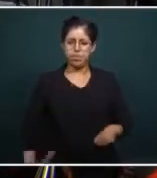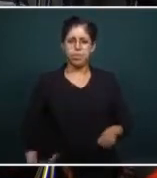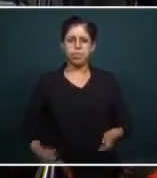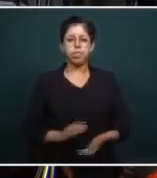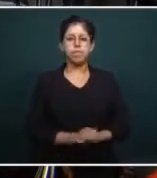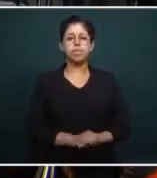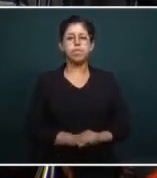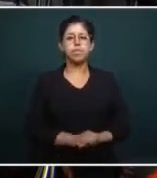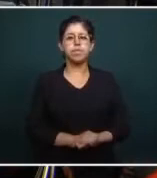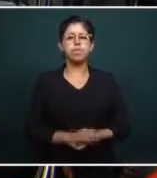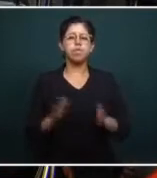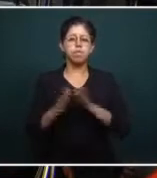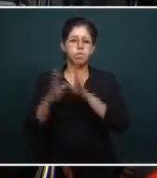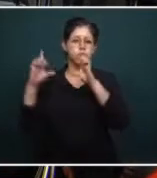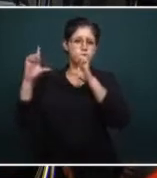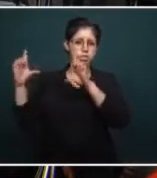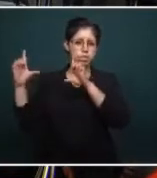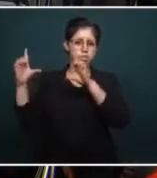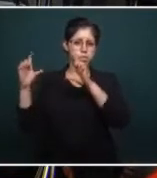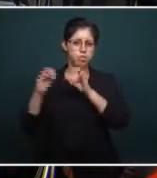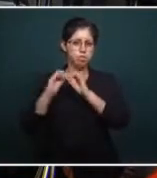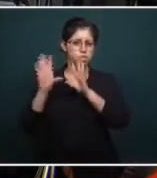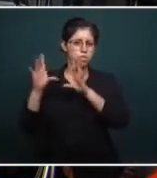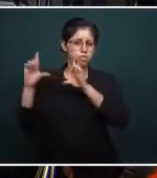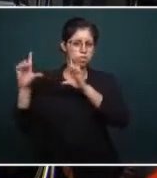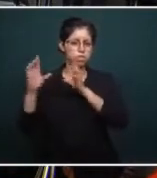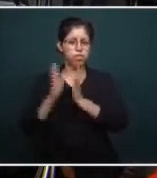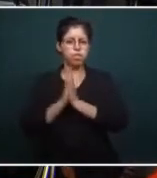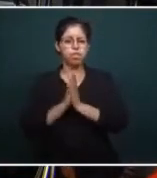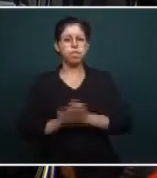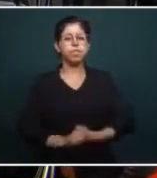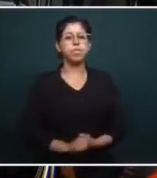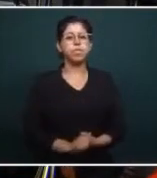Um, so he wants the slides.